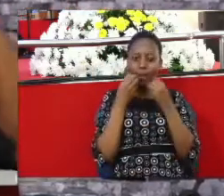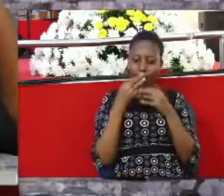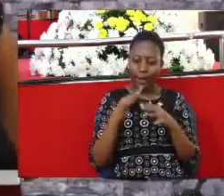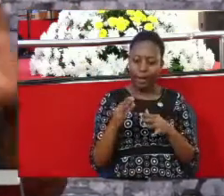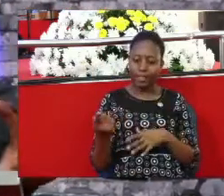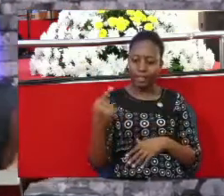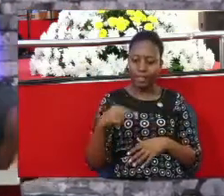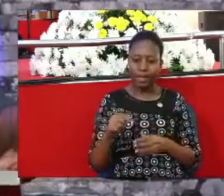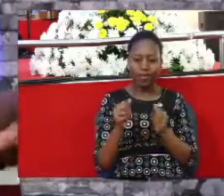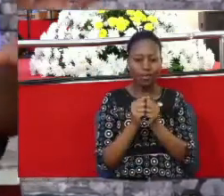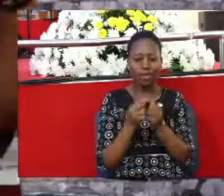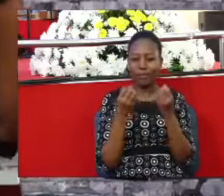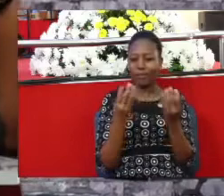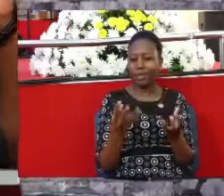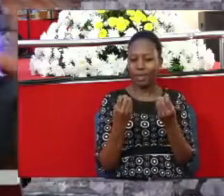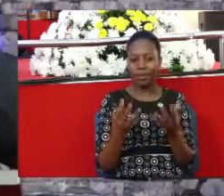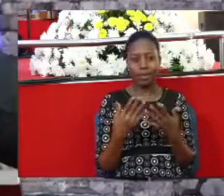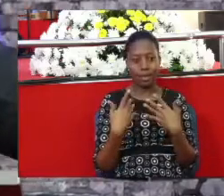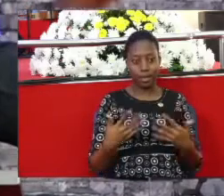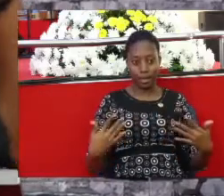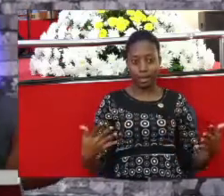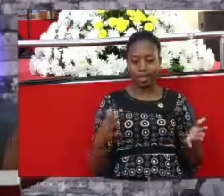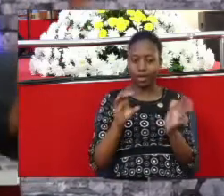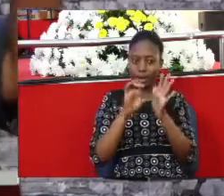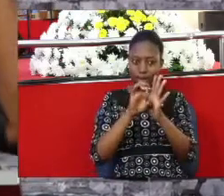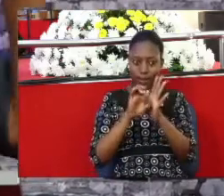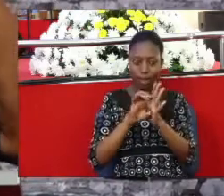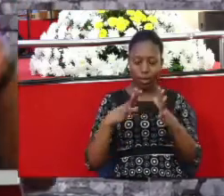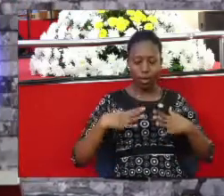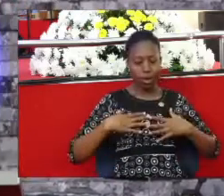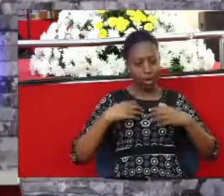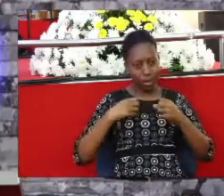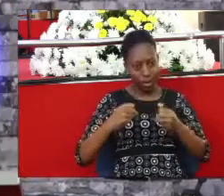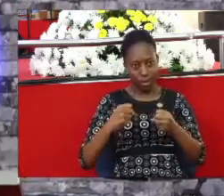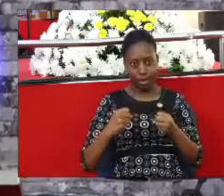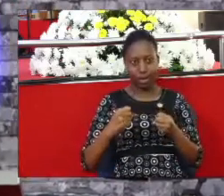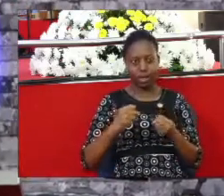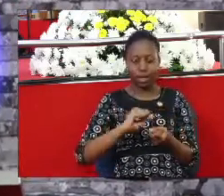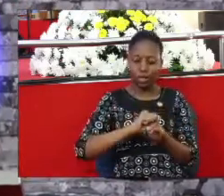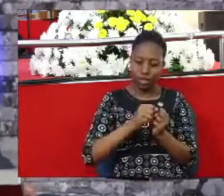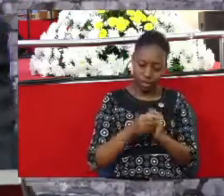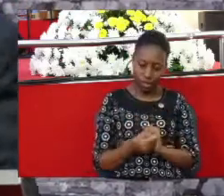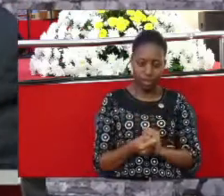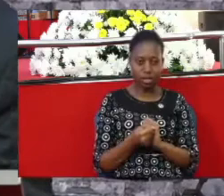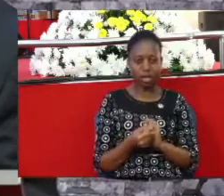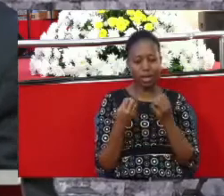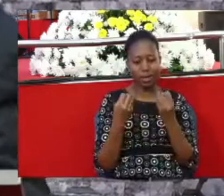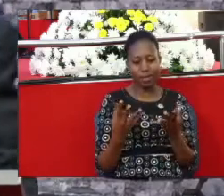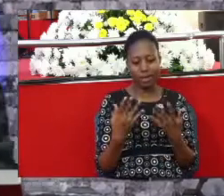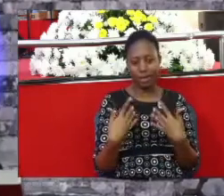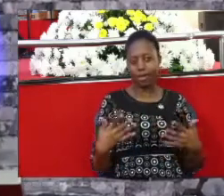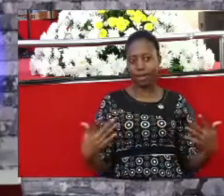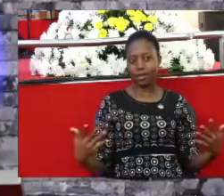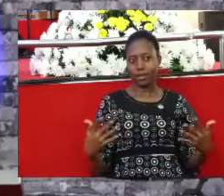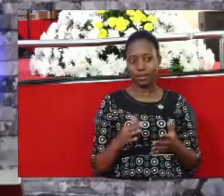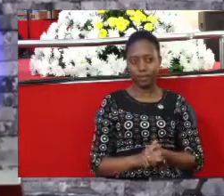my restoration, comes with my provision. Oh God, I want you to bless me. And in your blessing, he goes further to